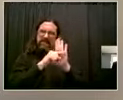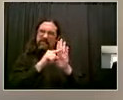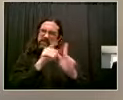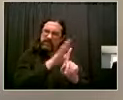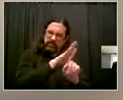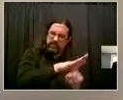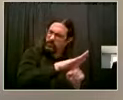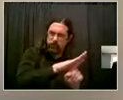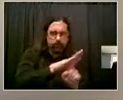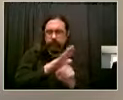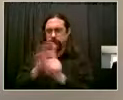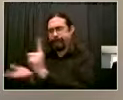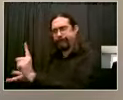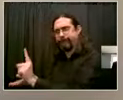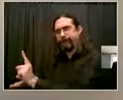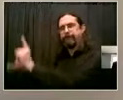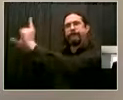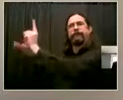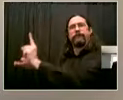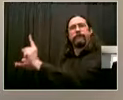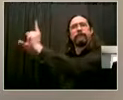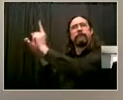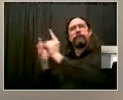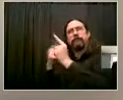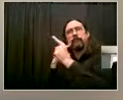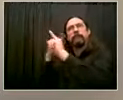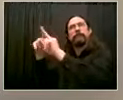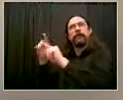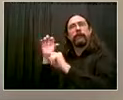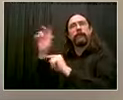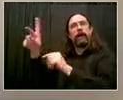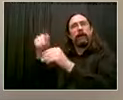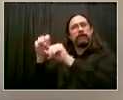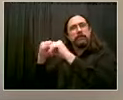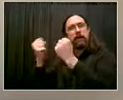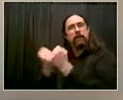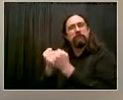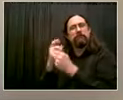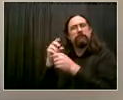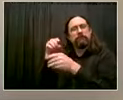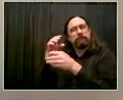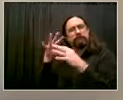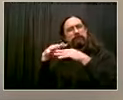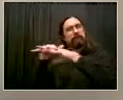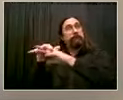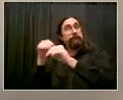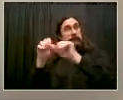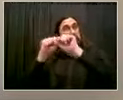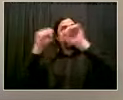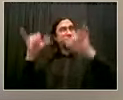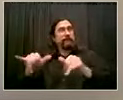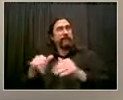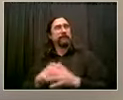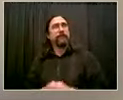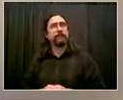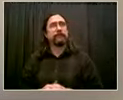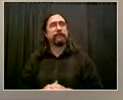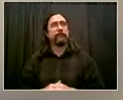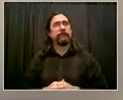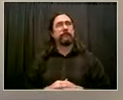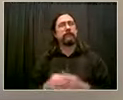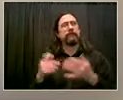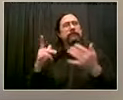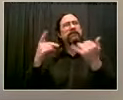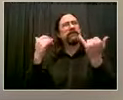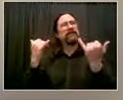our system to not put a scarlet letter on individuals being released back into our society, we can help them on a